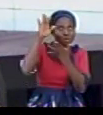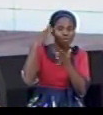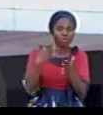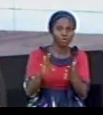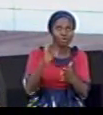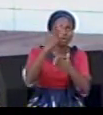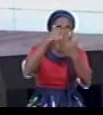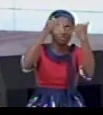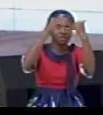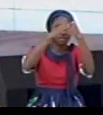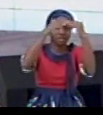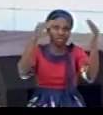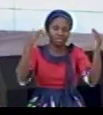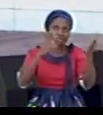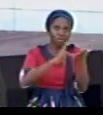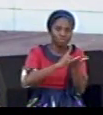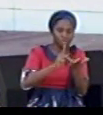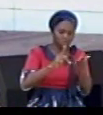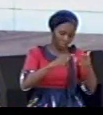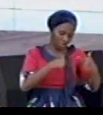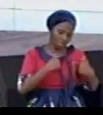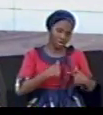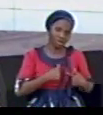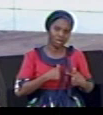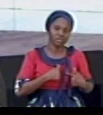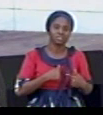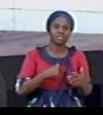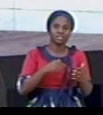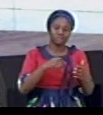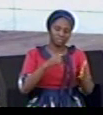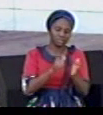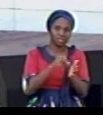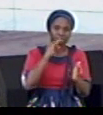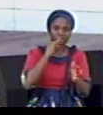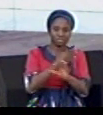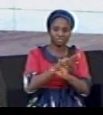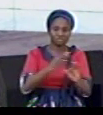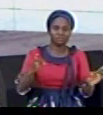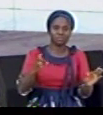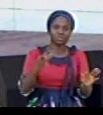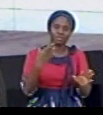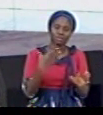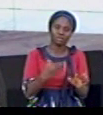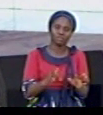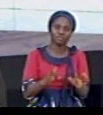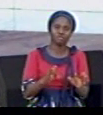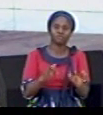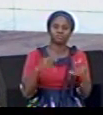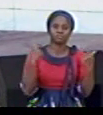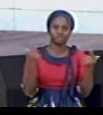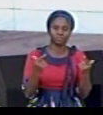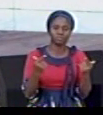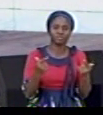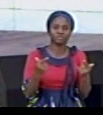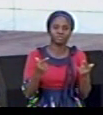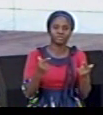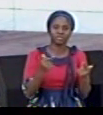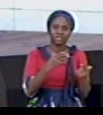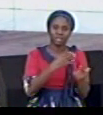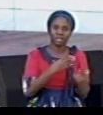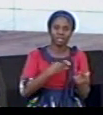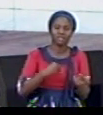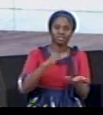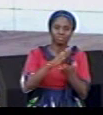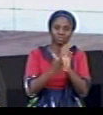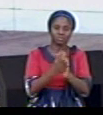conscience, void of offense toward God and toward men, become the most precious